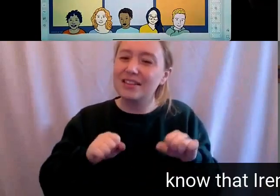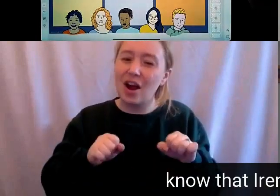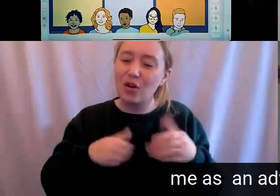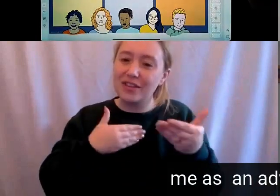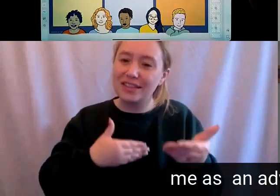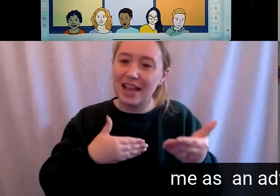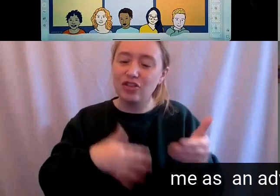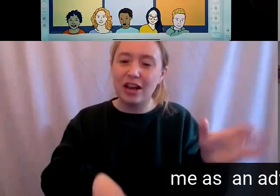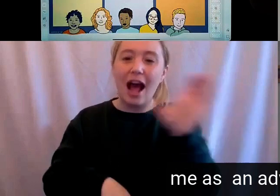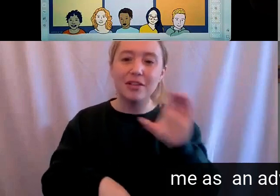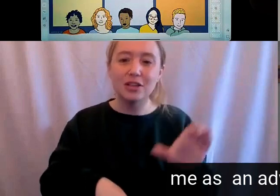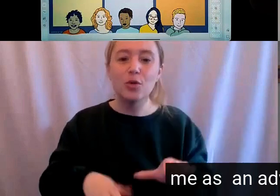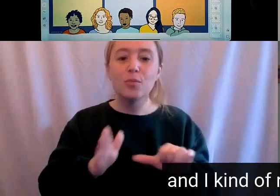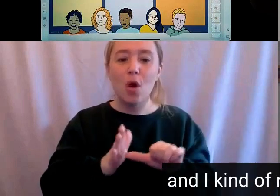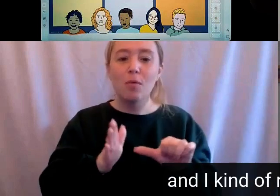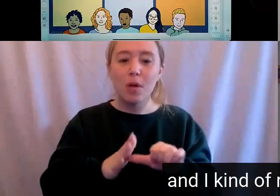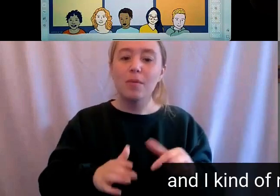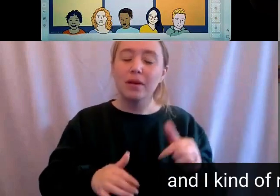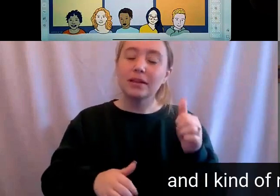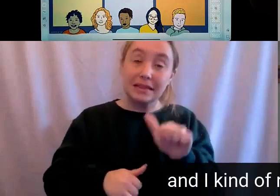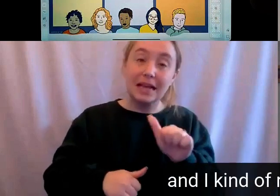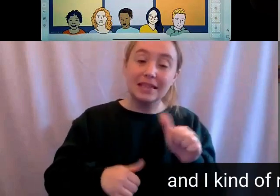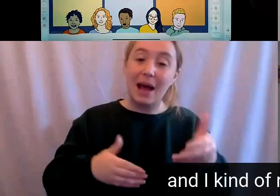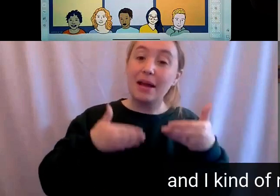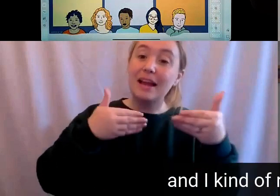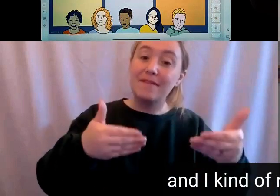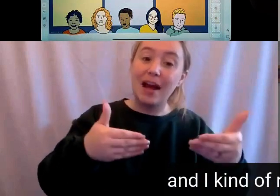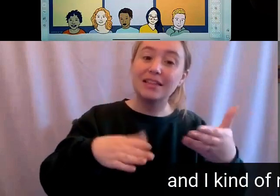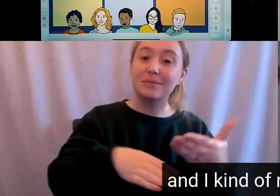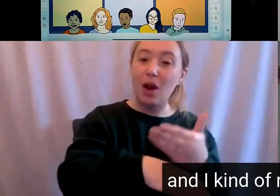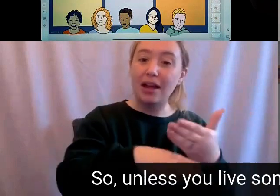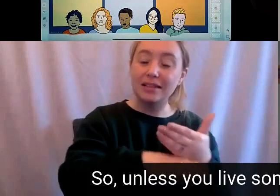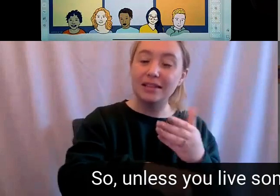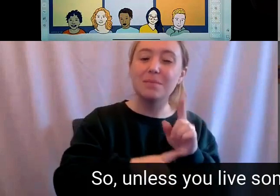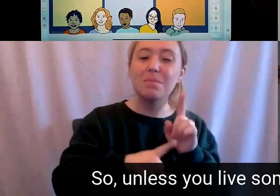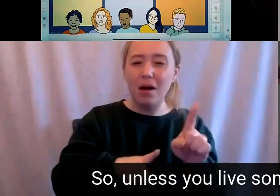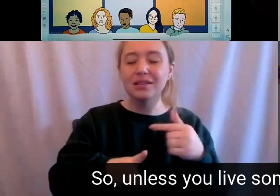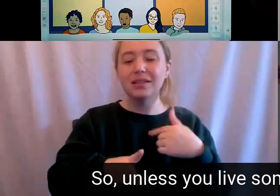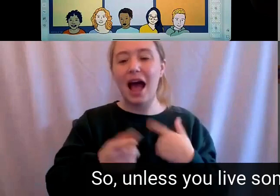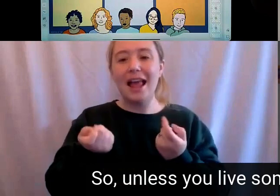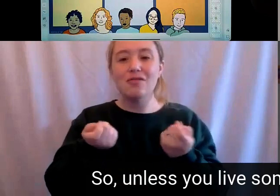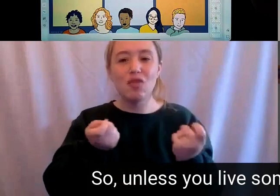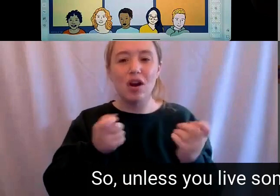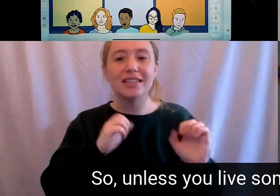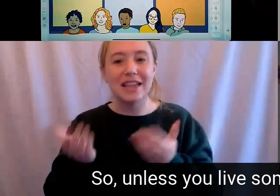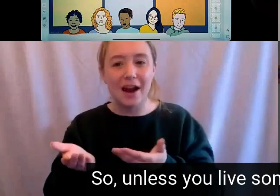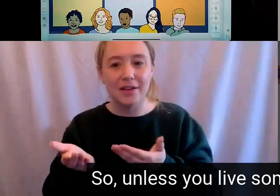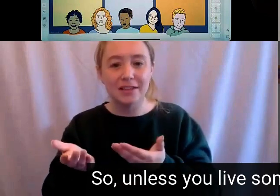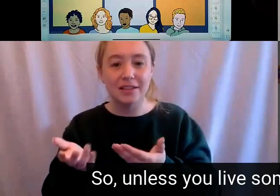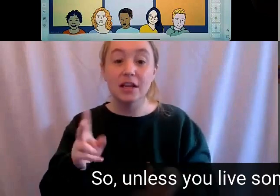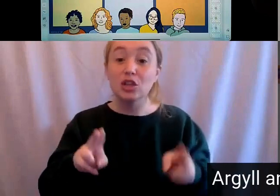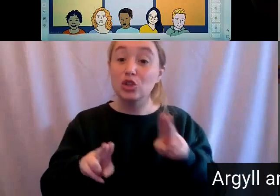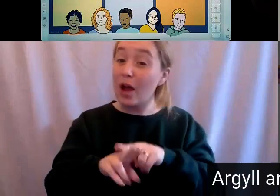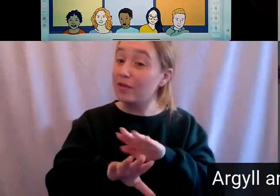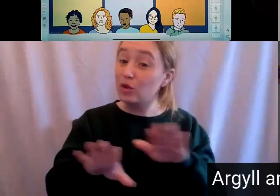Irene introduced me in as an advanced prac, and I kind of run a service. So unless you live somewhere in